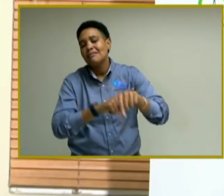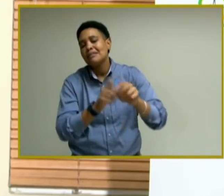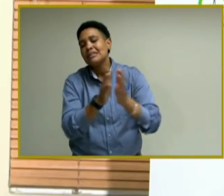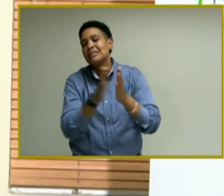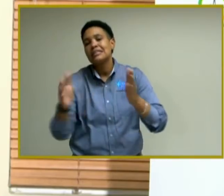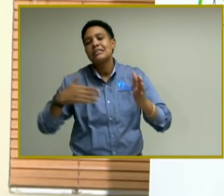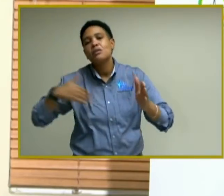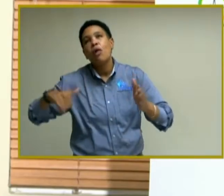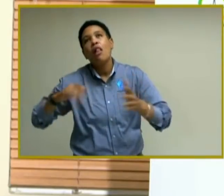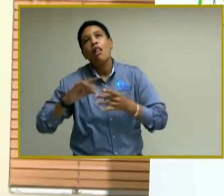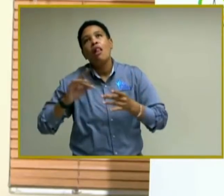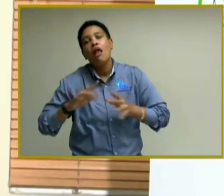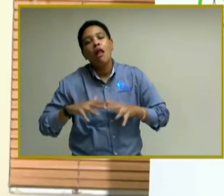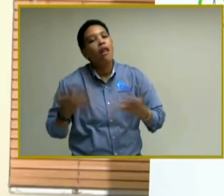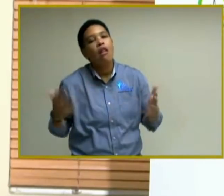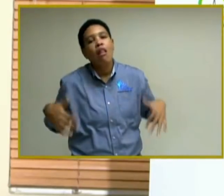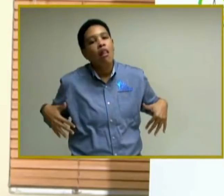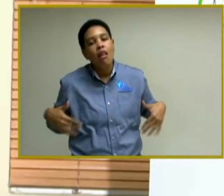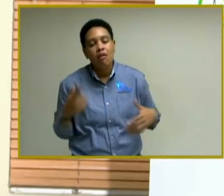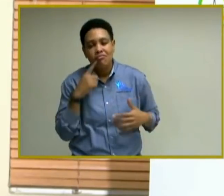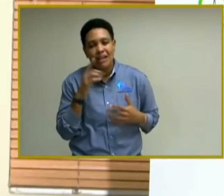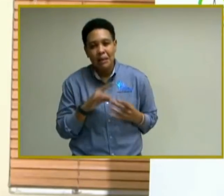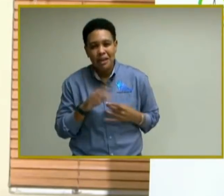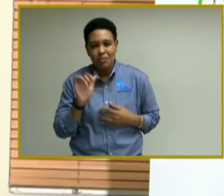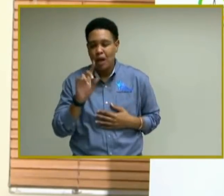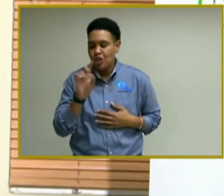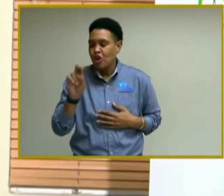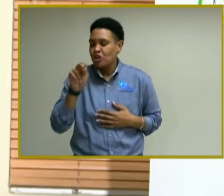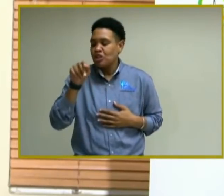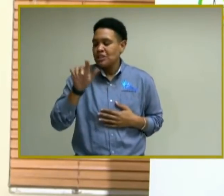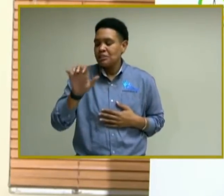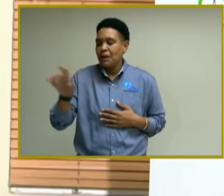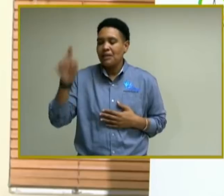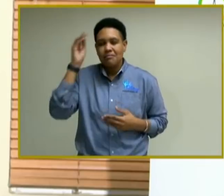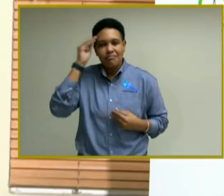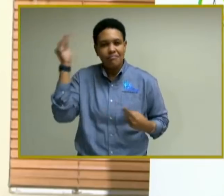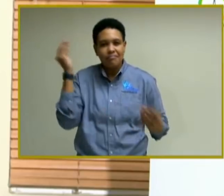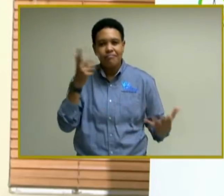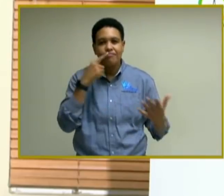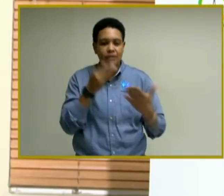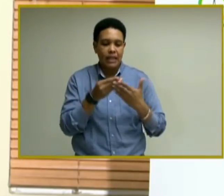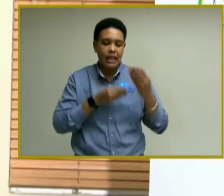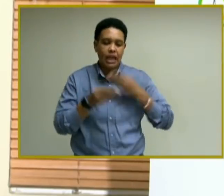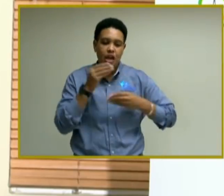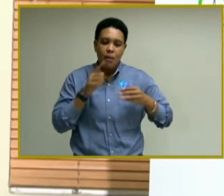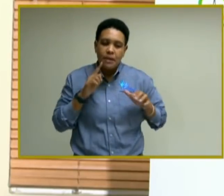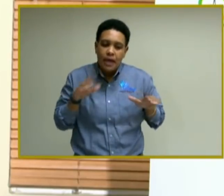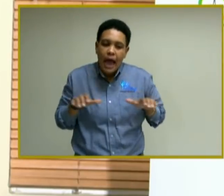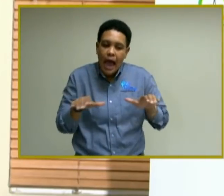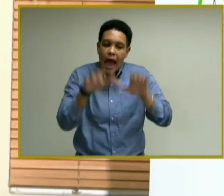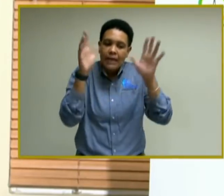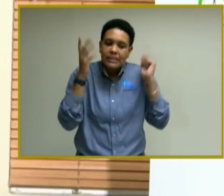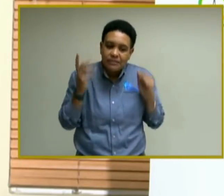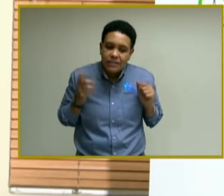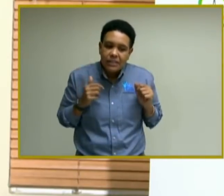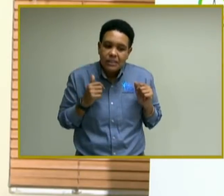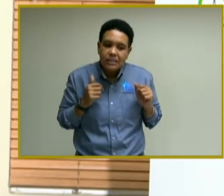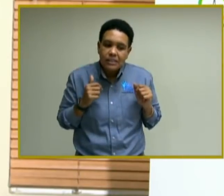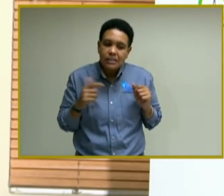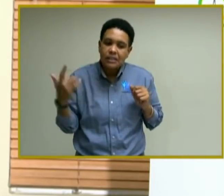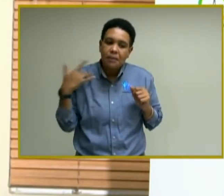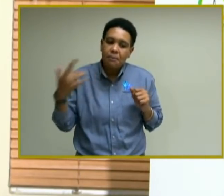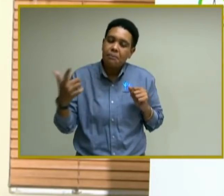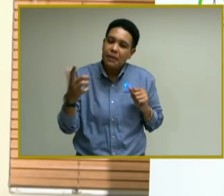haven't spoken a lot about, even though it was mentioned by Dr. Spence, and that is the economic activity that is